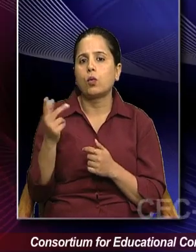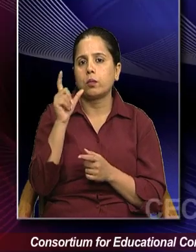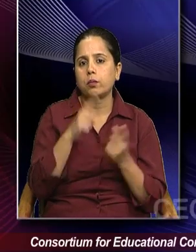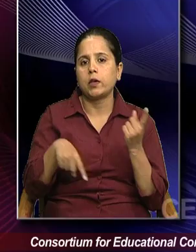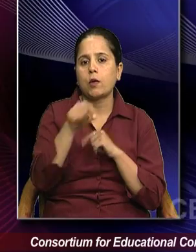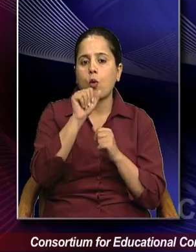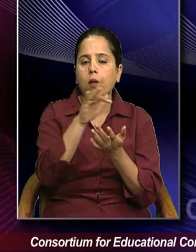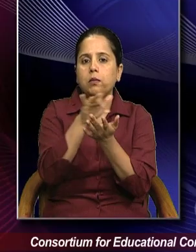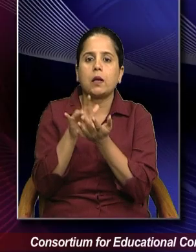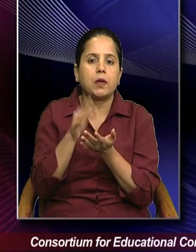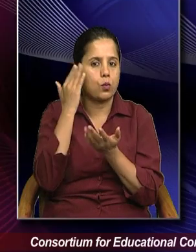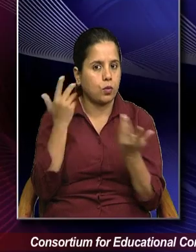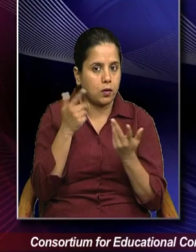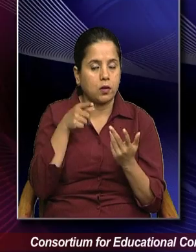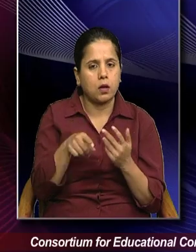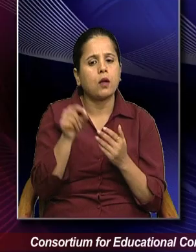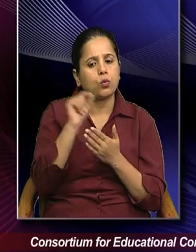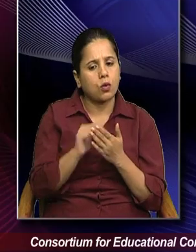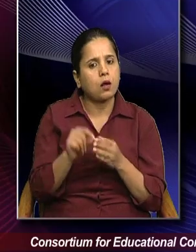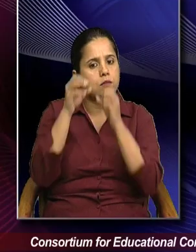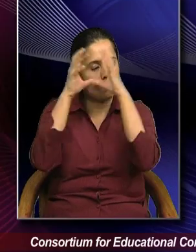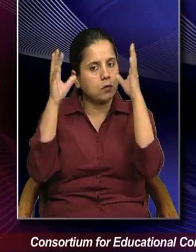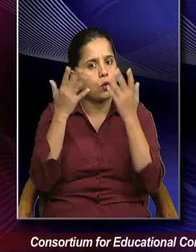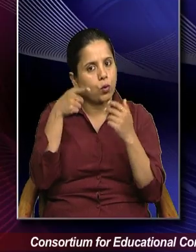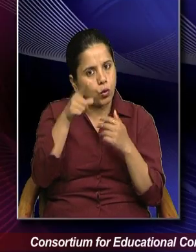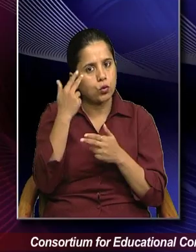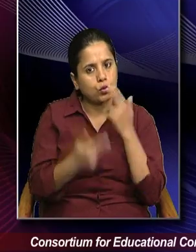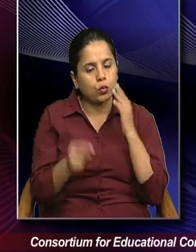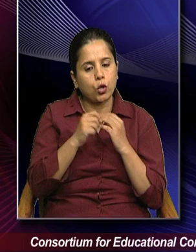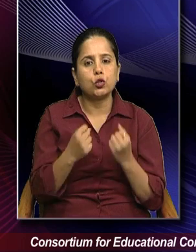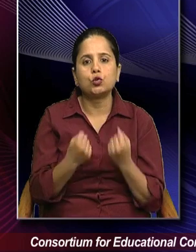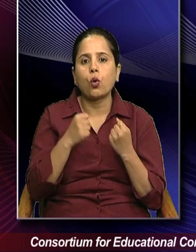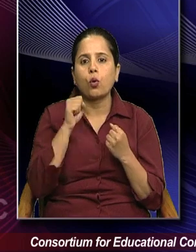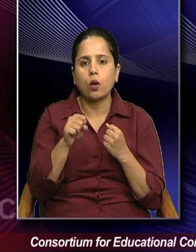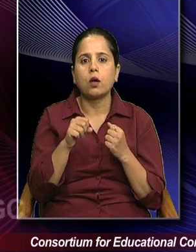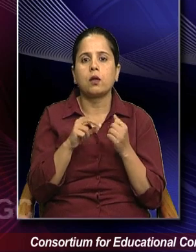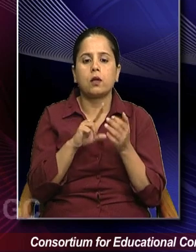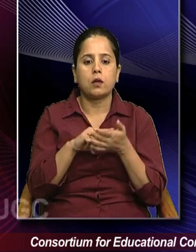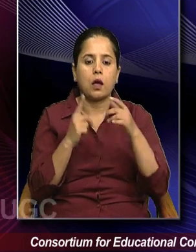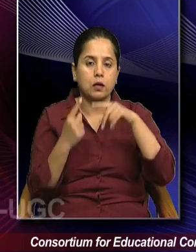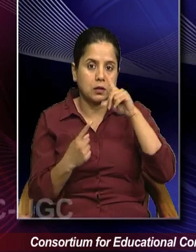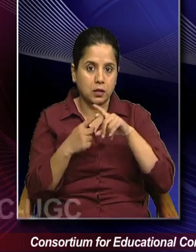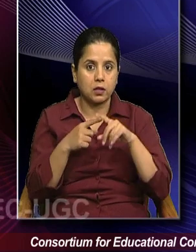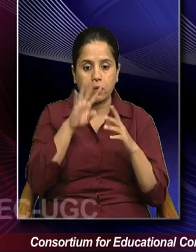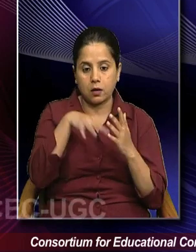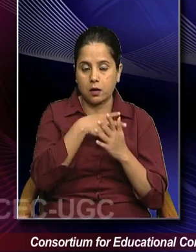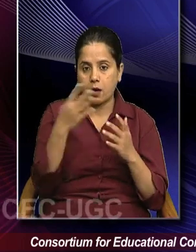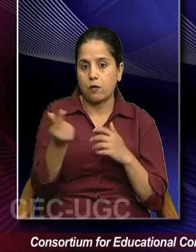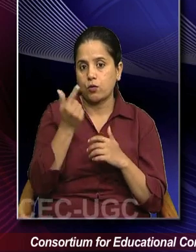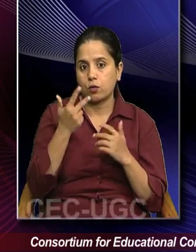in your region. Write and visualize. Draft your story with a strong nut graph at the beginning.